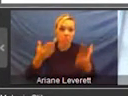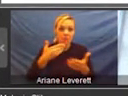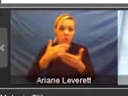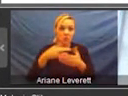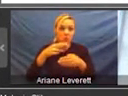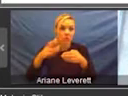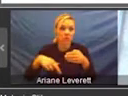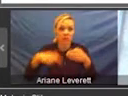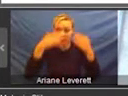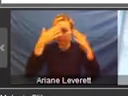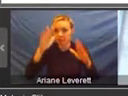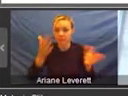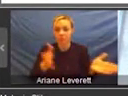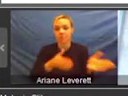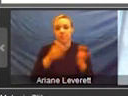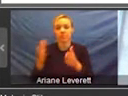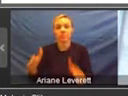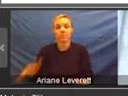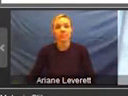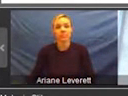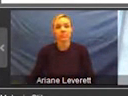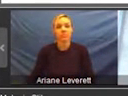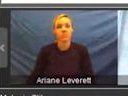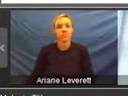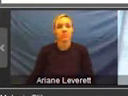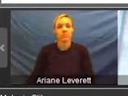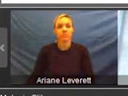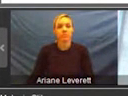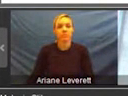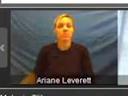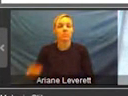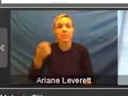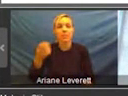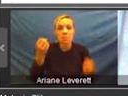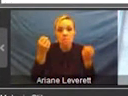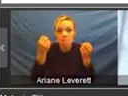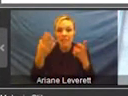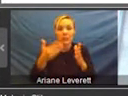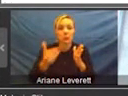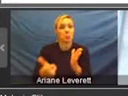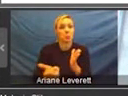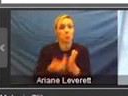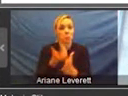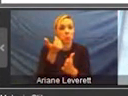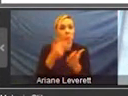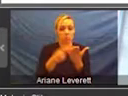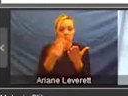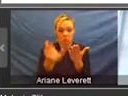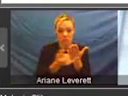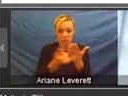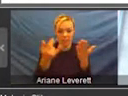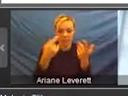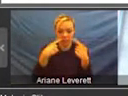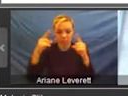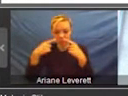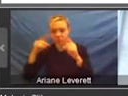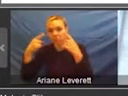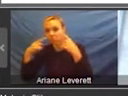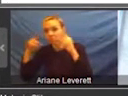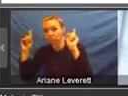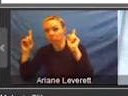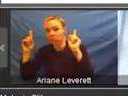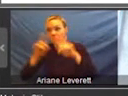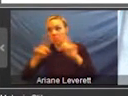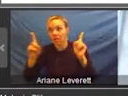are a lot of pilots that also seem to be promising, but based on the research,